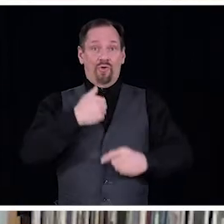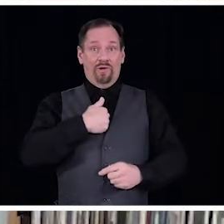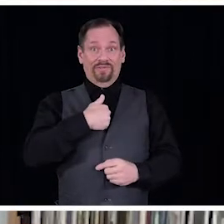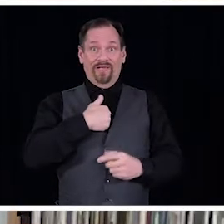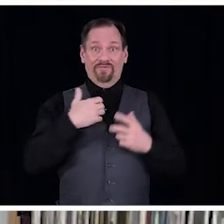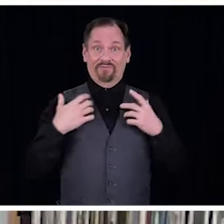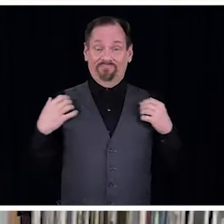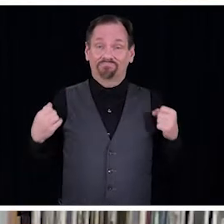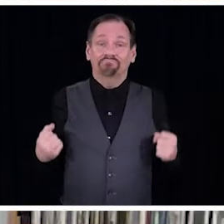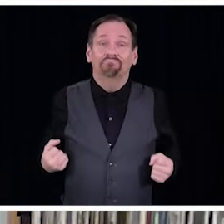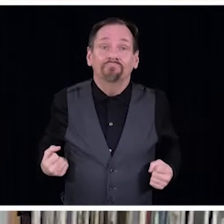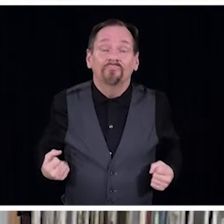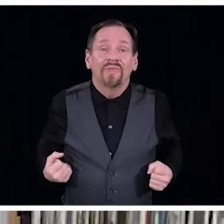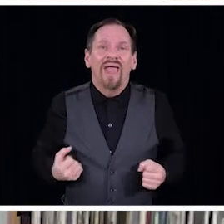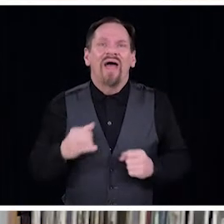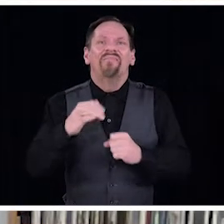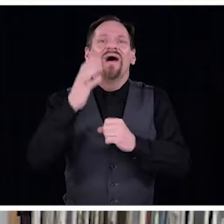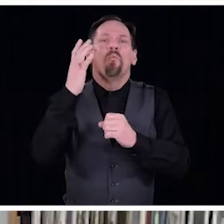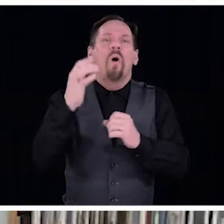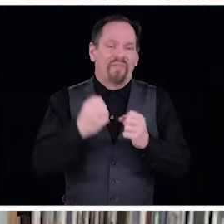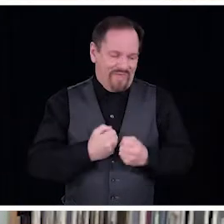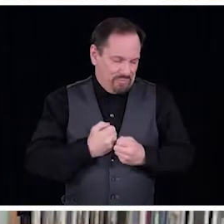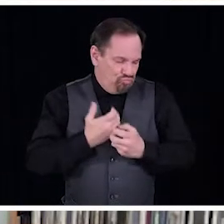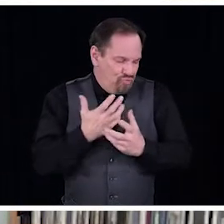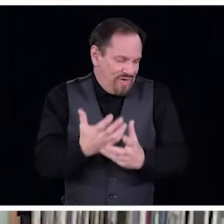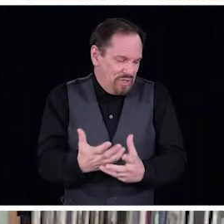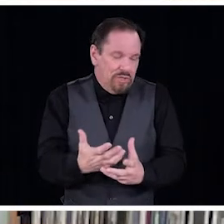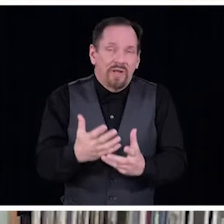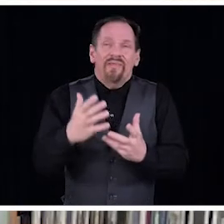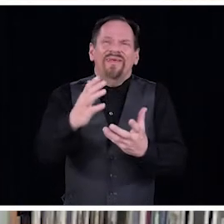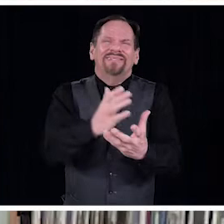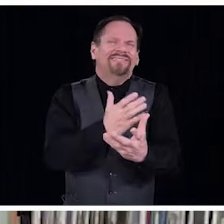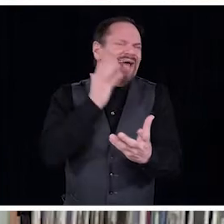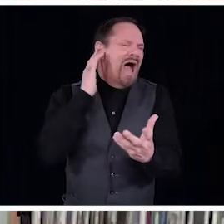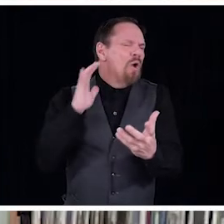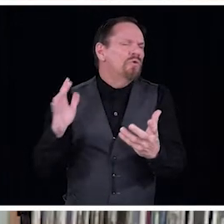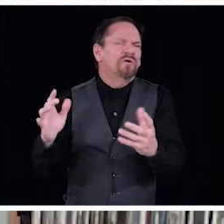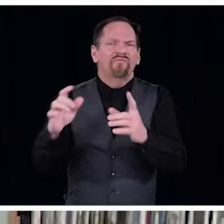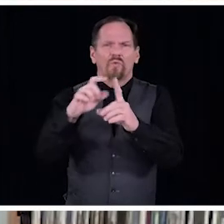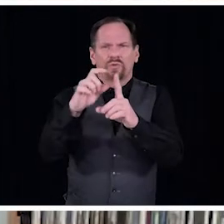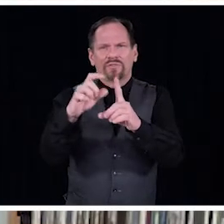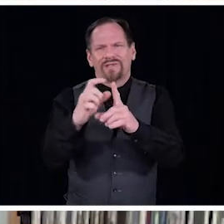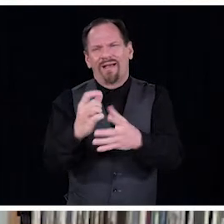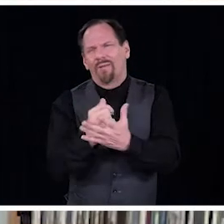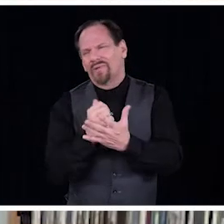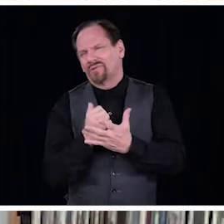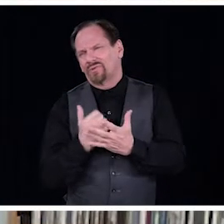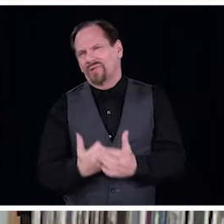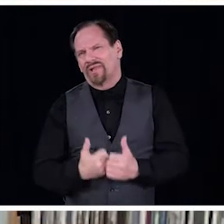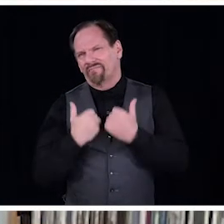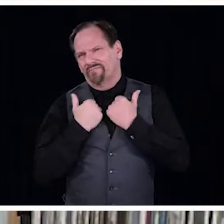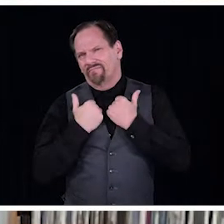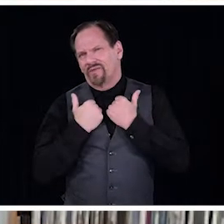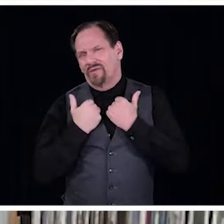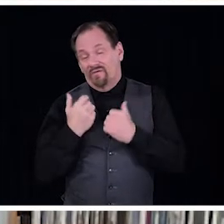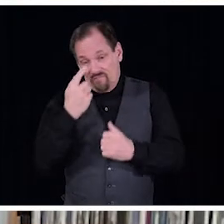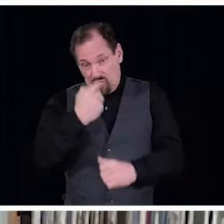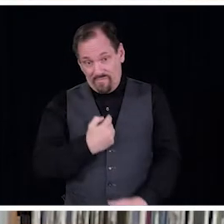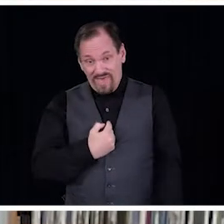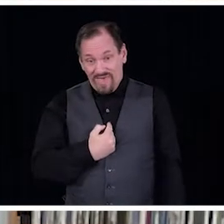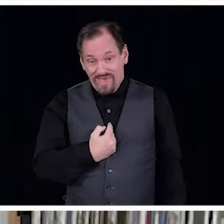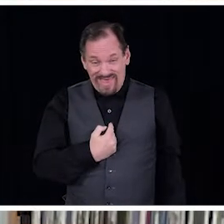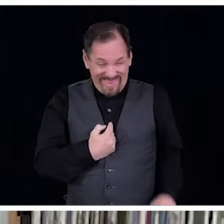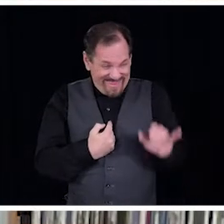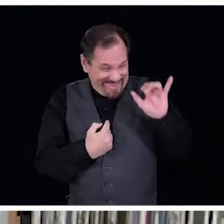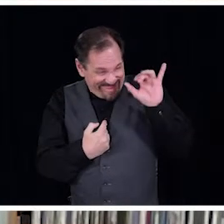doubt, is why the expression of it, the sound of its words, helps us to live our lives. For me, that is